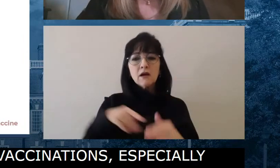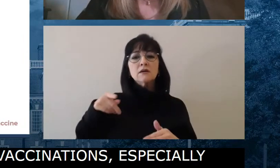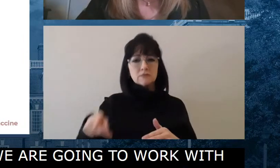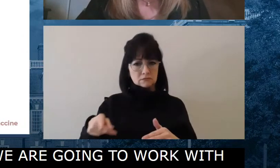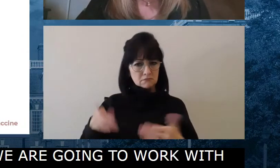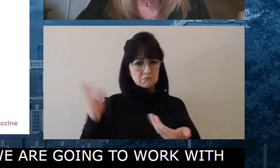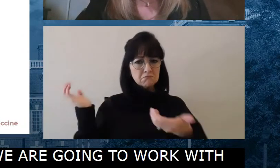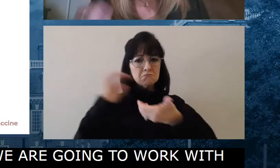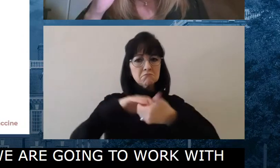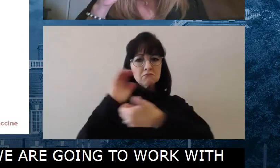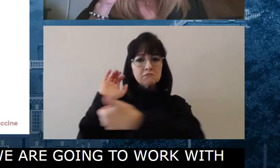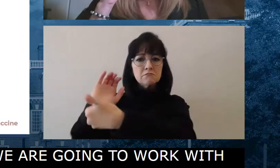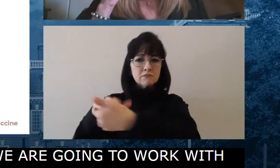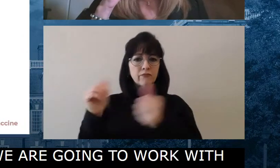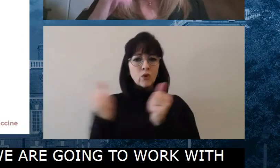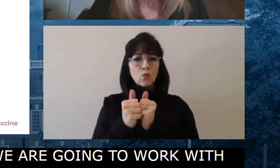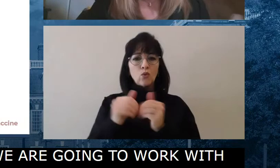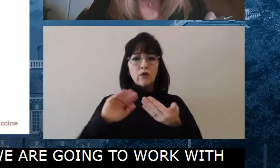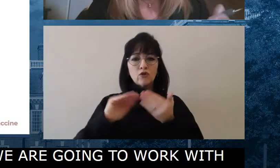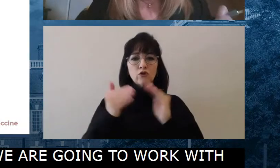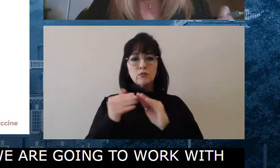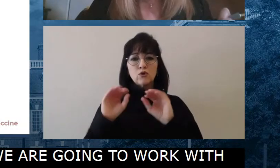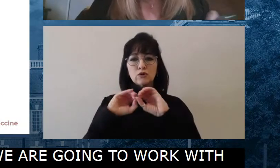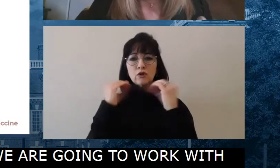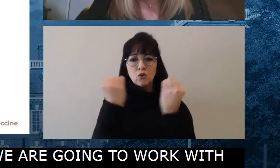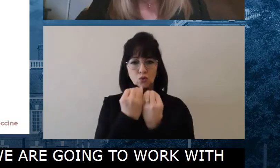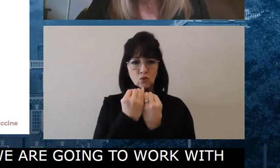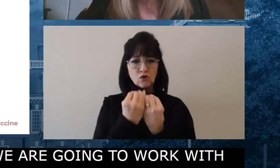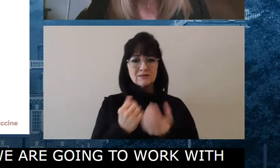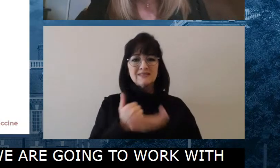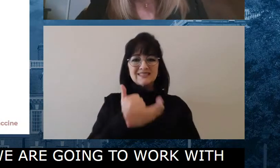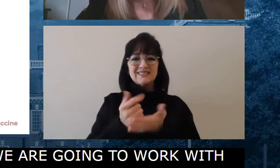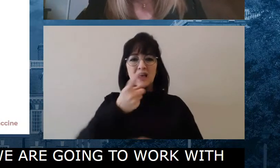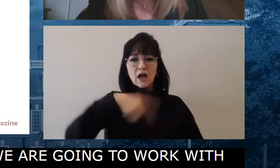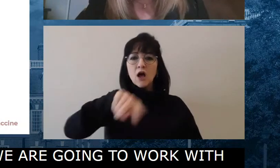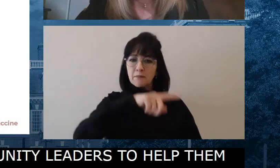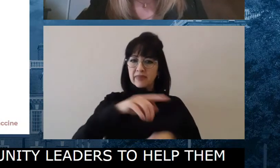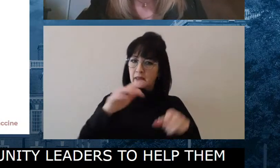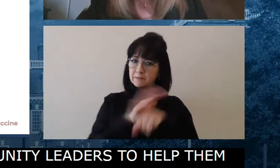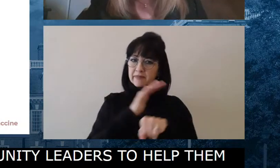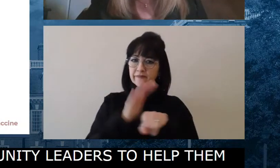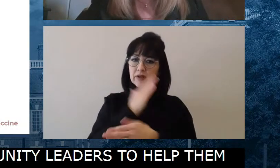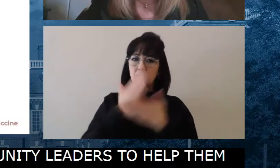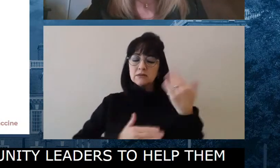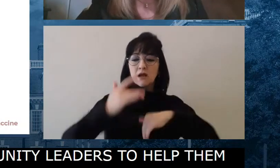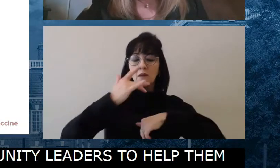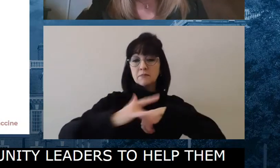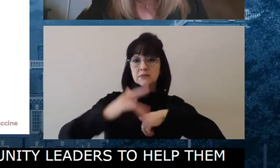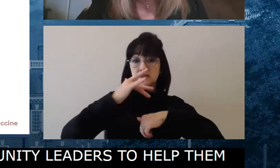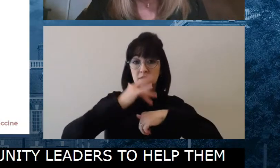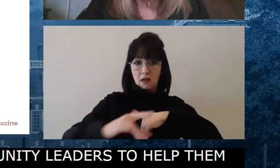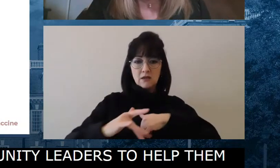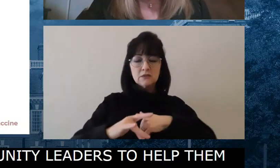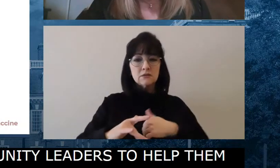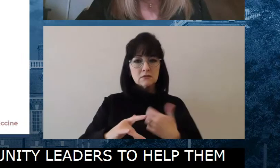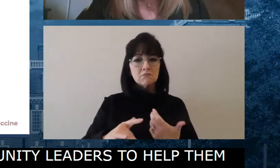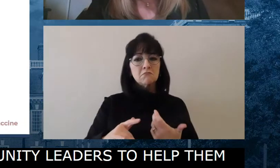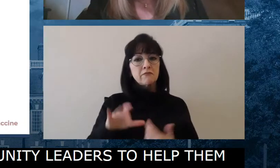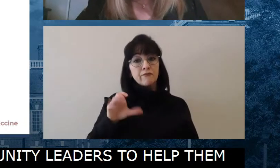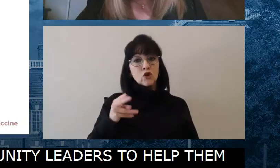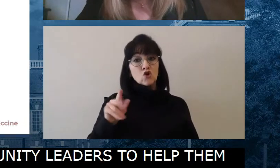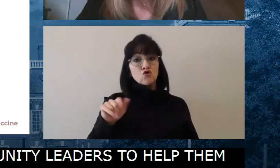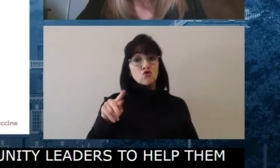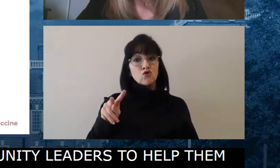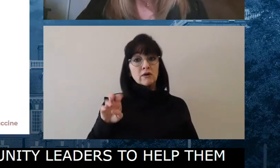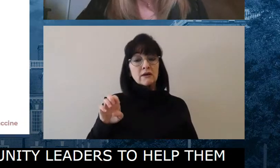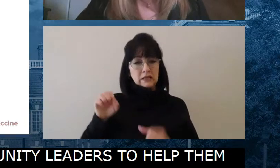to help them fill up some slots at Curative sites. We'll set aside some slots so that they can